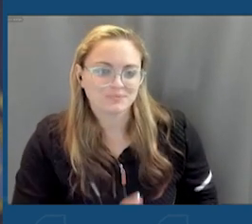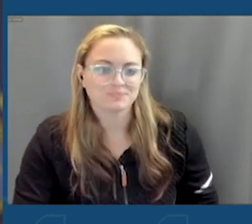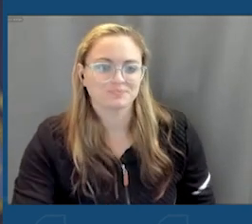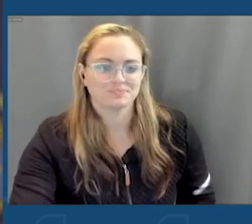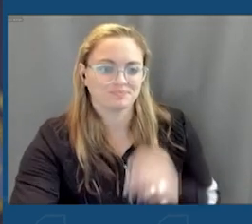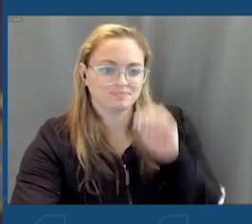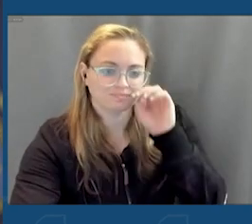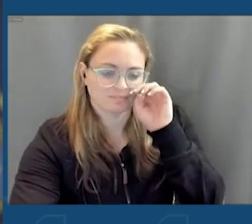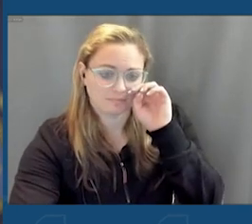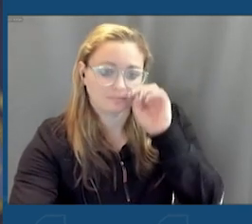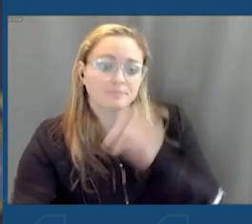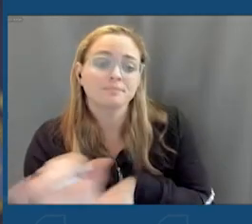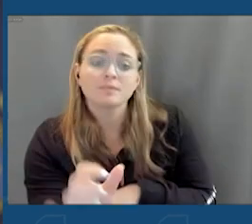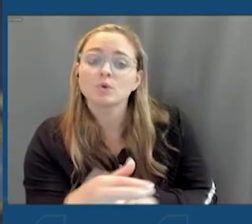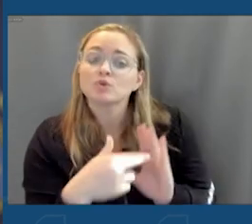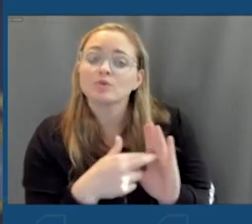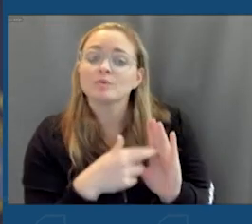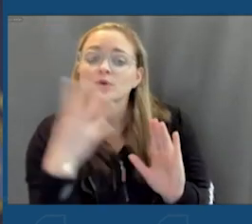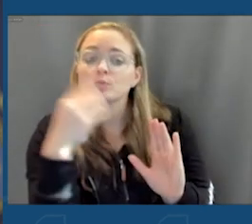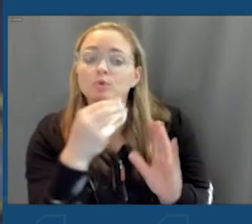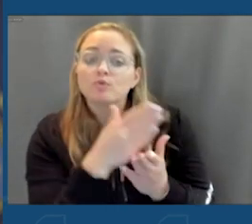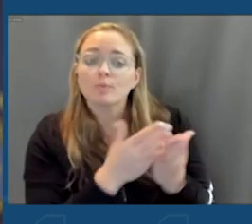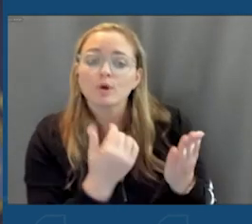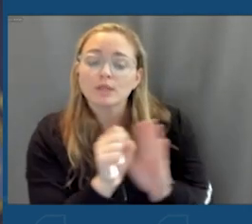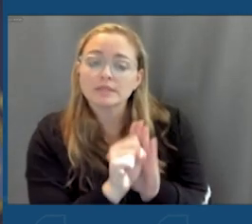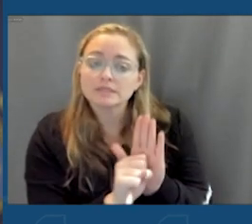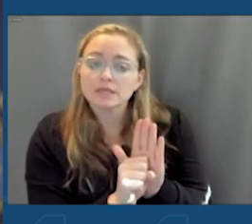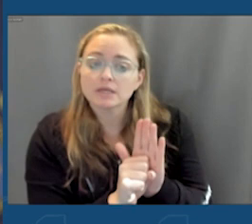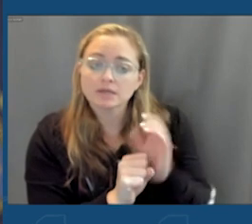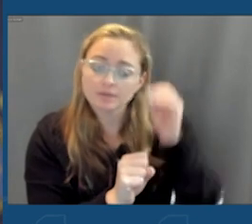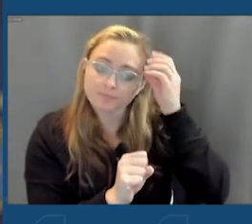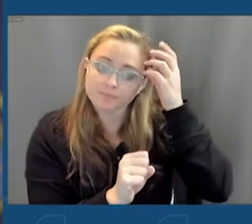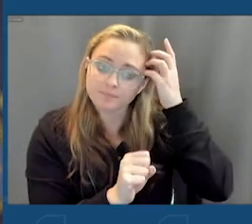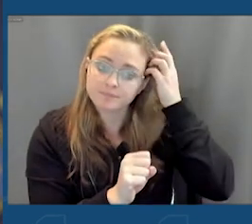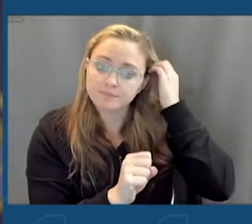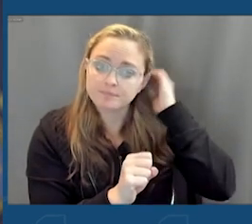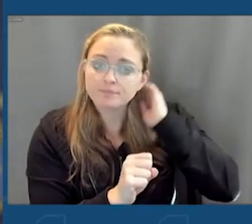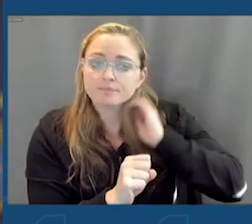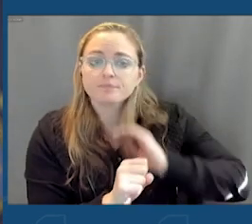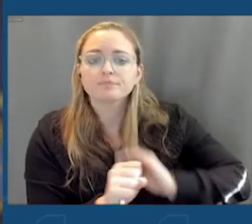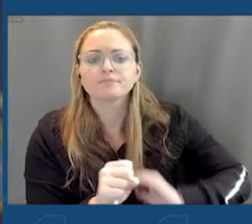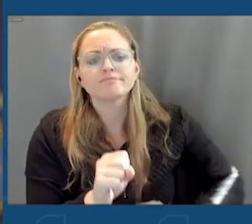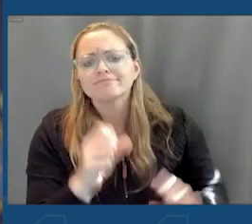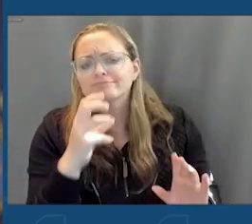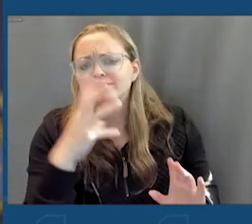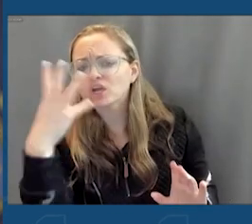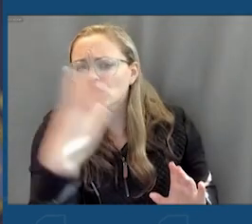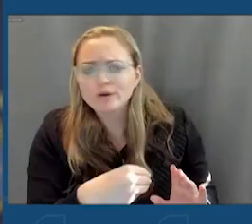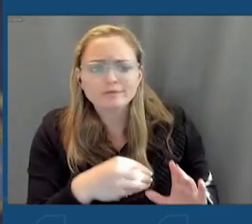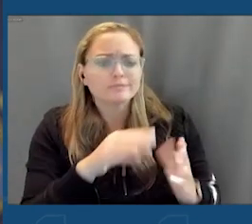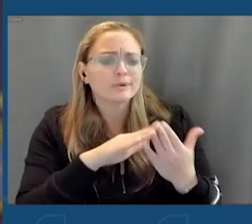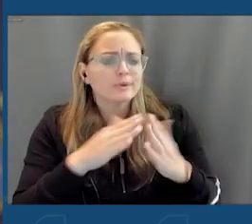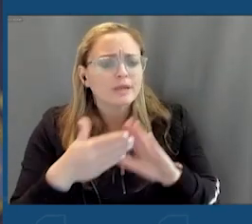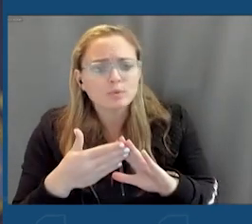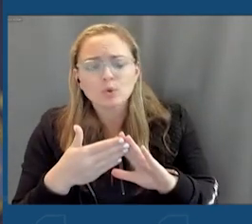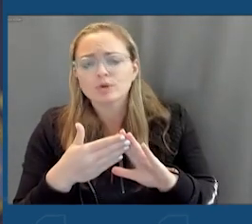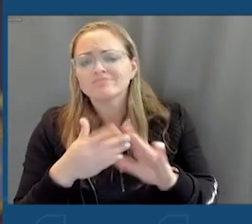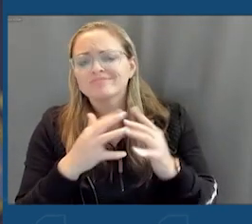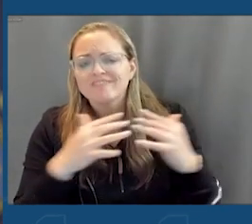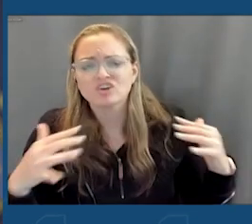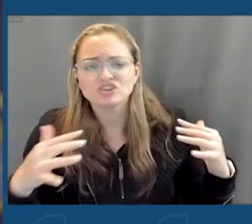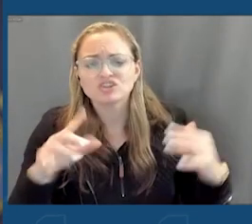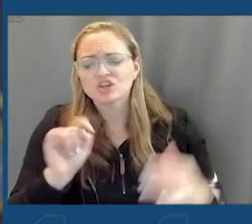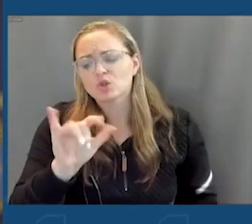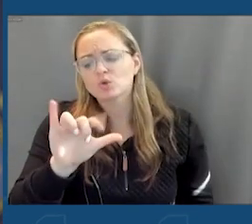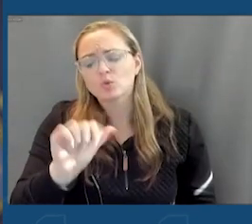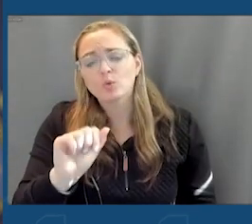Also representing this beautiful part of our state, this incredible neighborhood, beautiful diversity, is our Assemblymember LaToya Joyner. And I want to